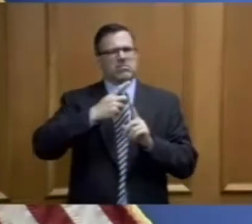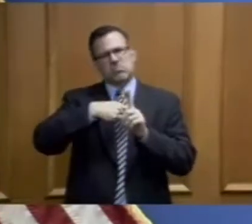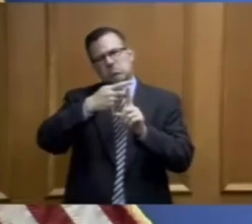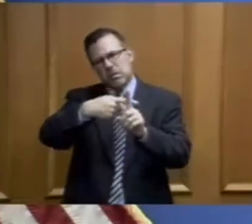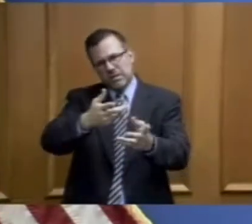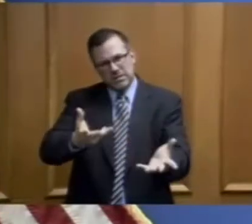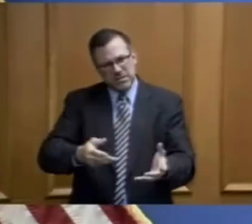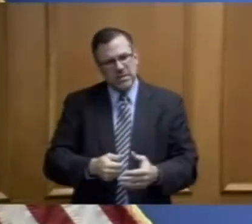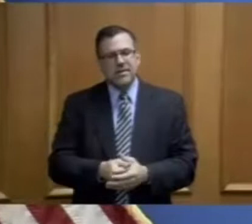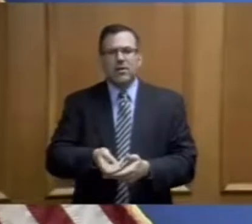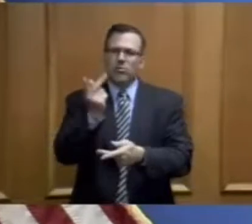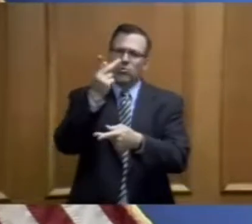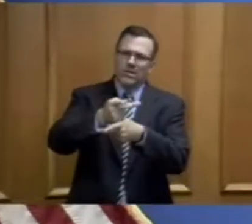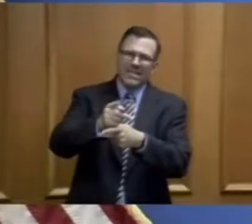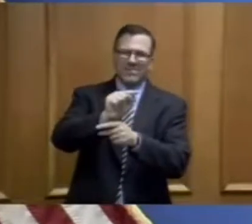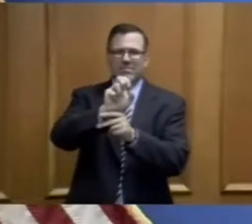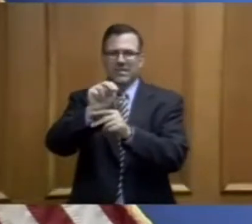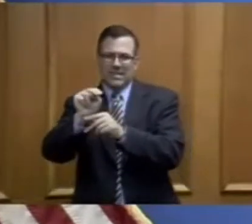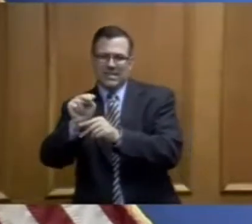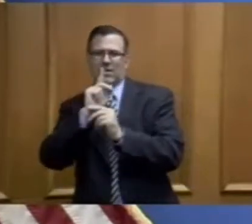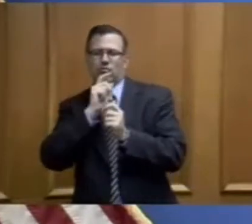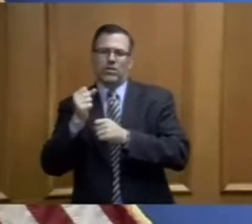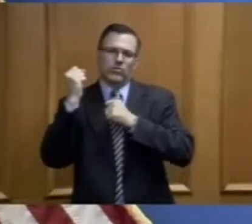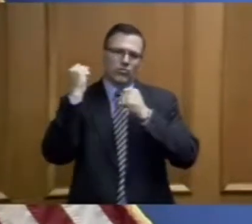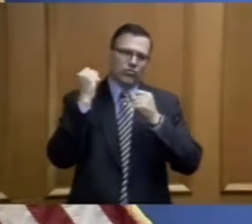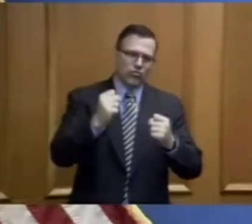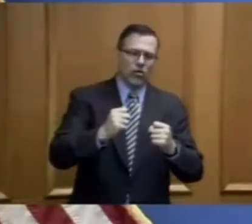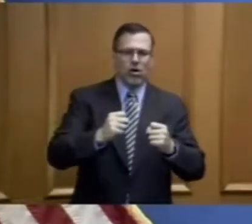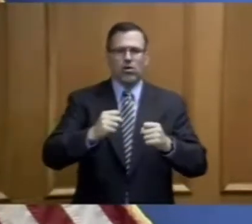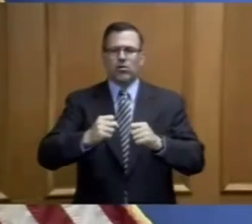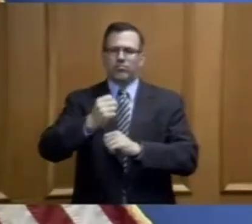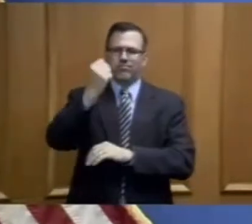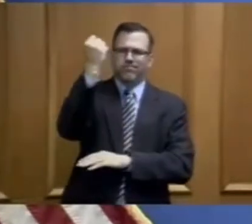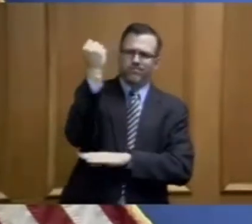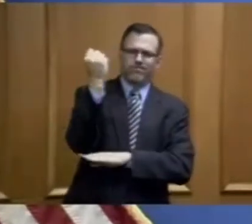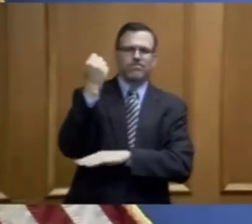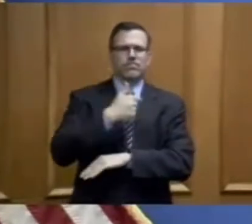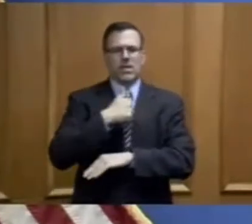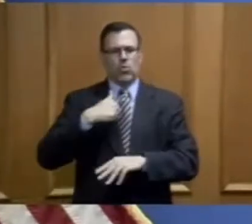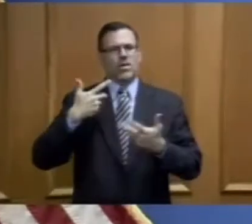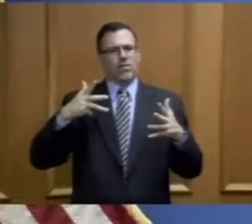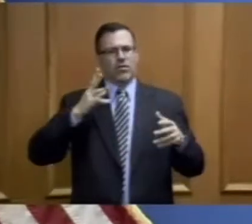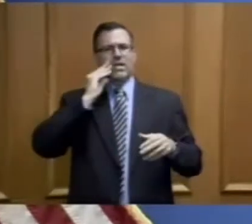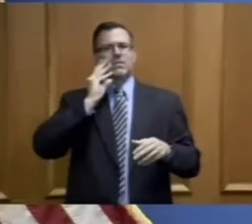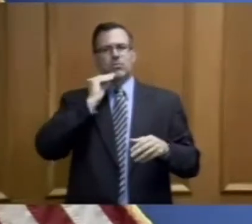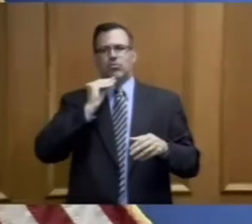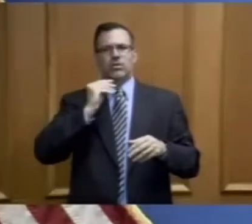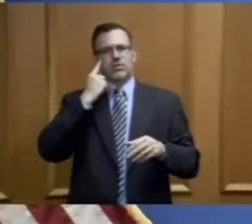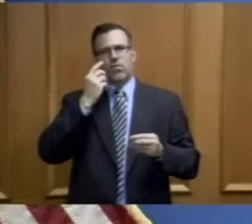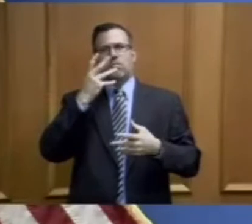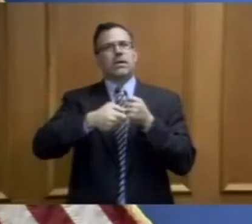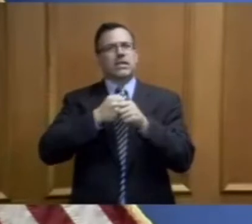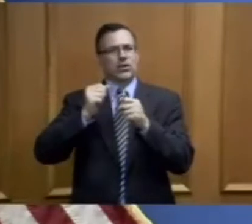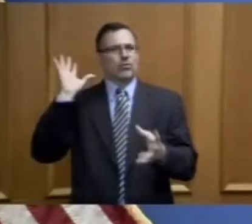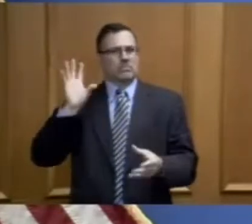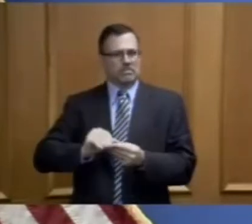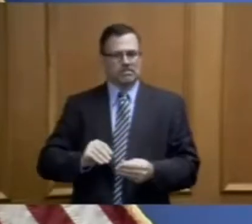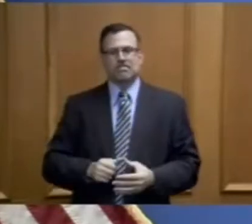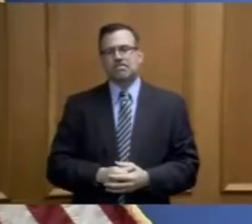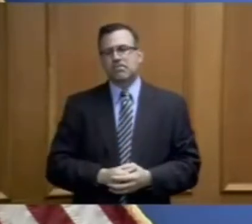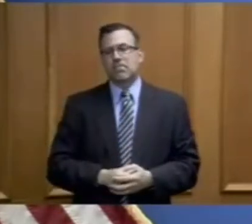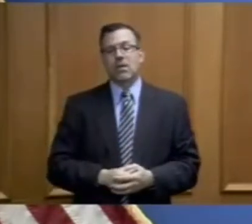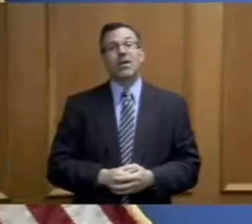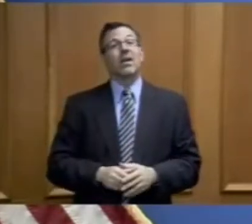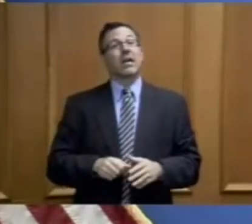strong fiscal position that it has enjoyed for many, many years. And while our economy has certainly